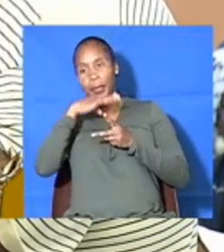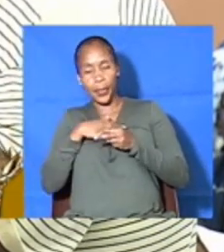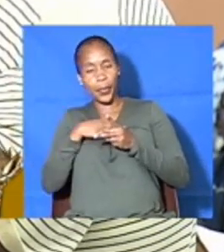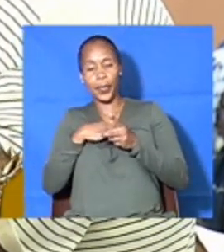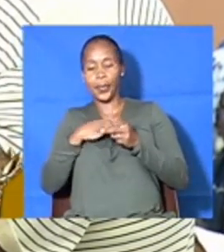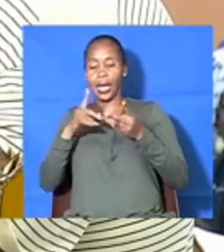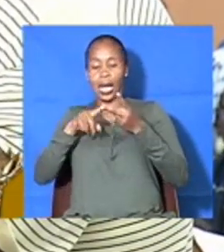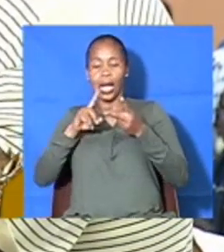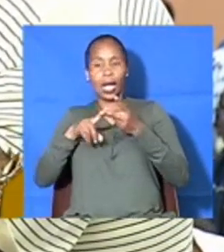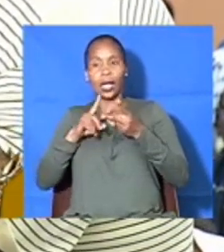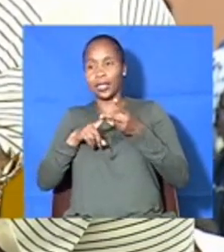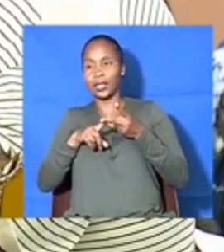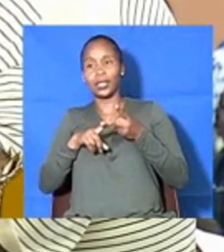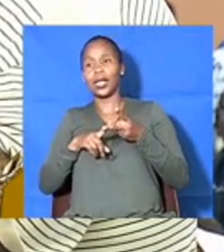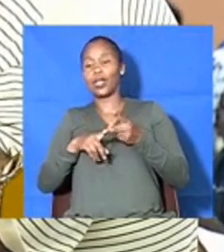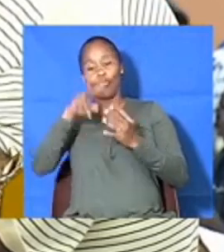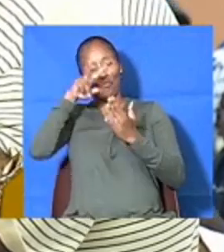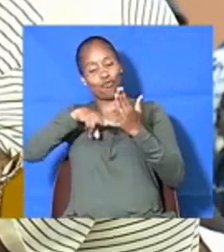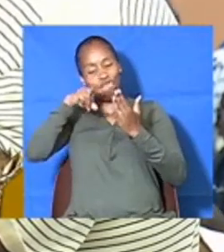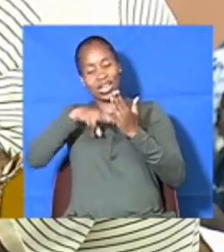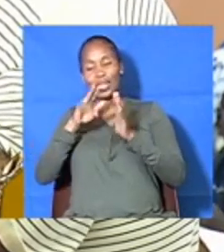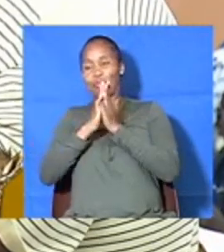spot on.